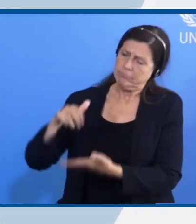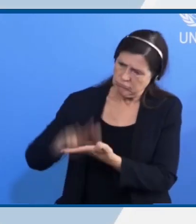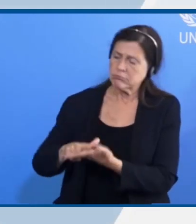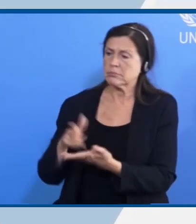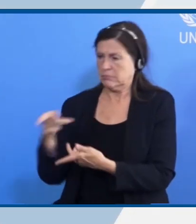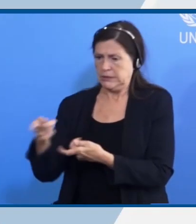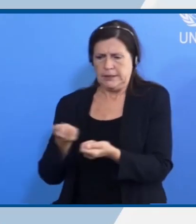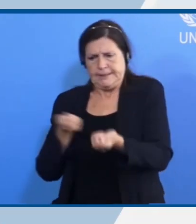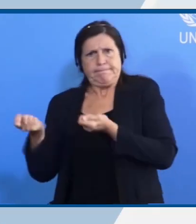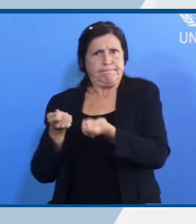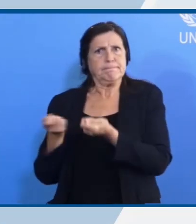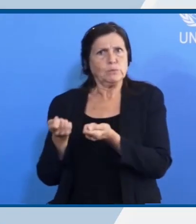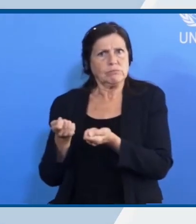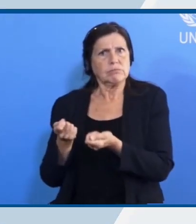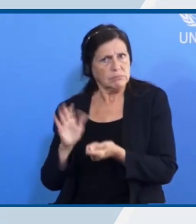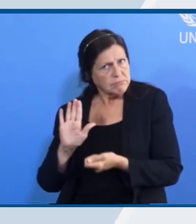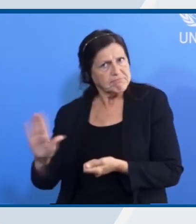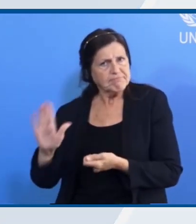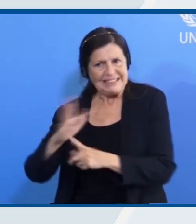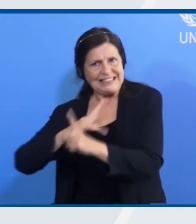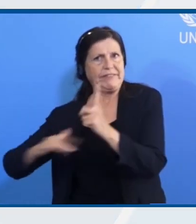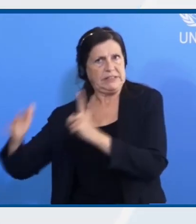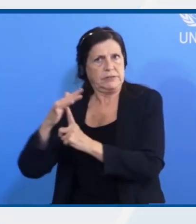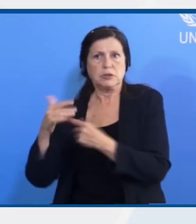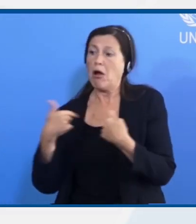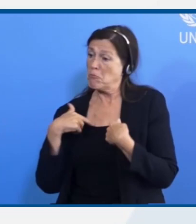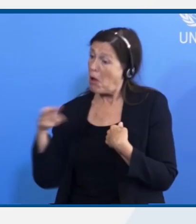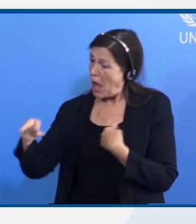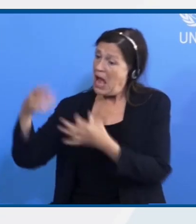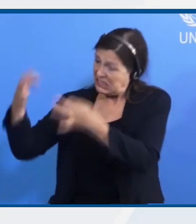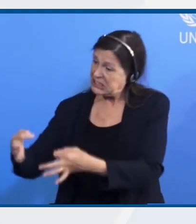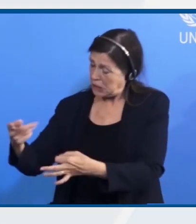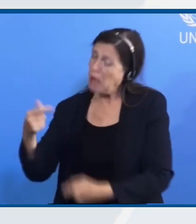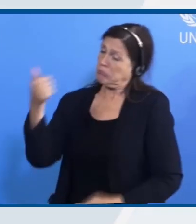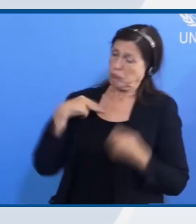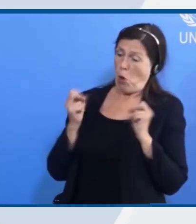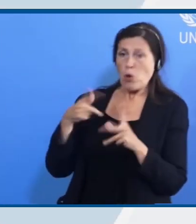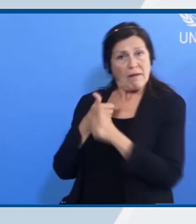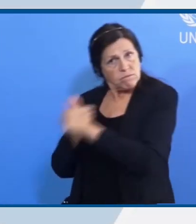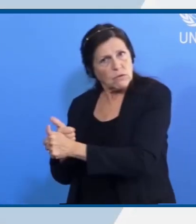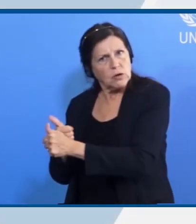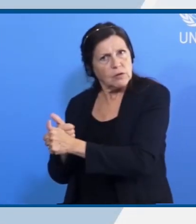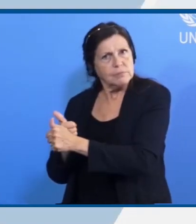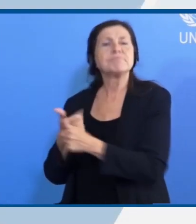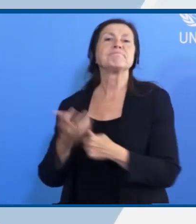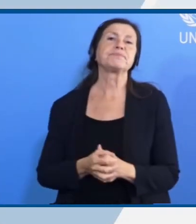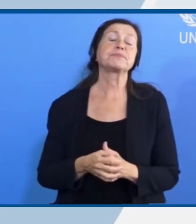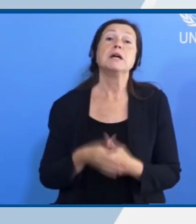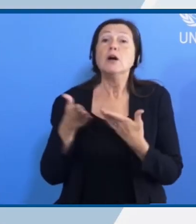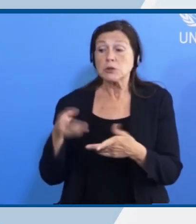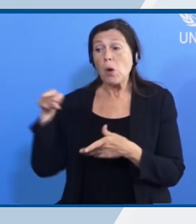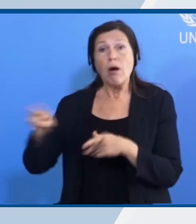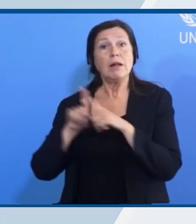governed by the civil society, by these groups. In this continuous